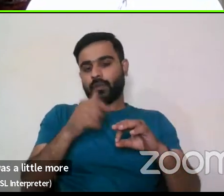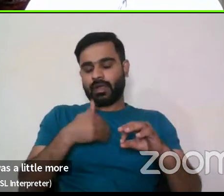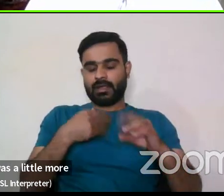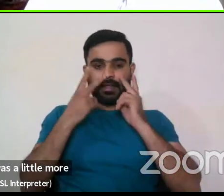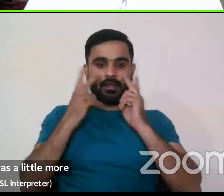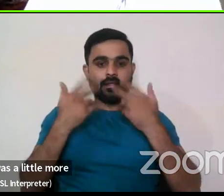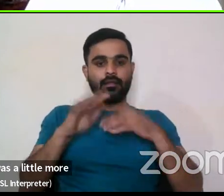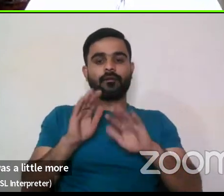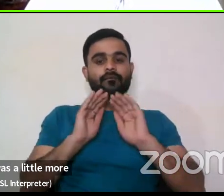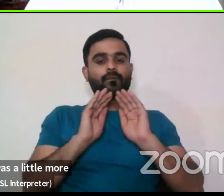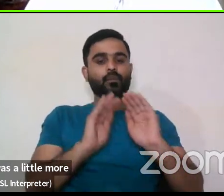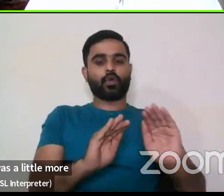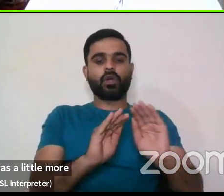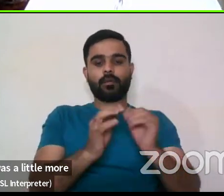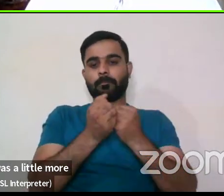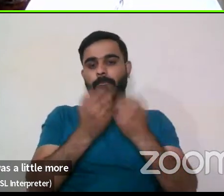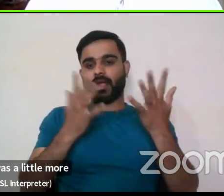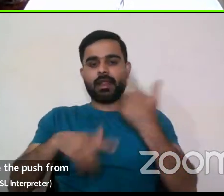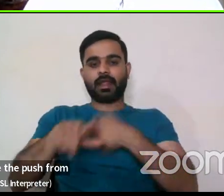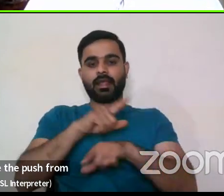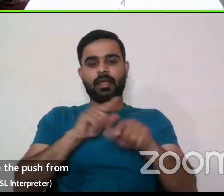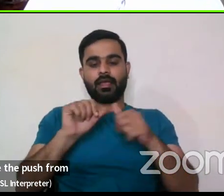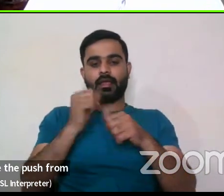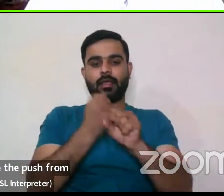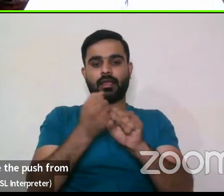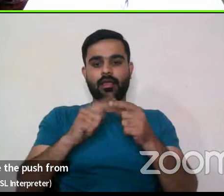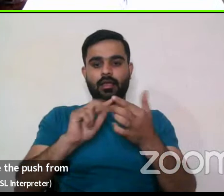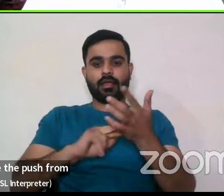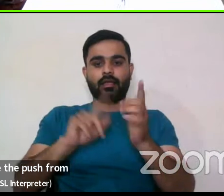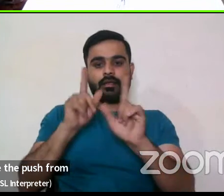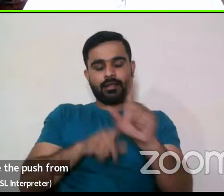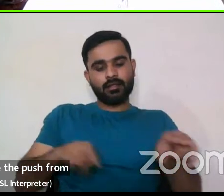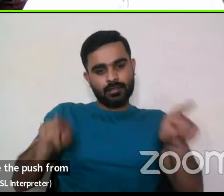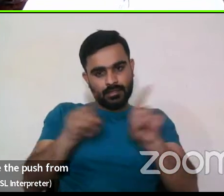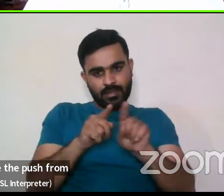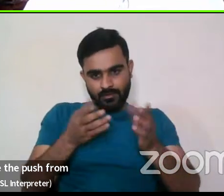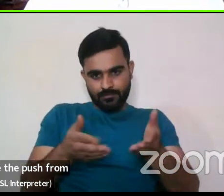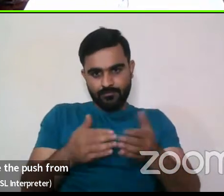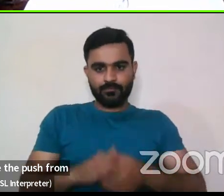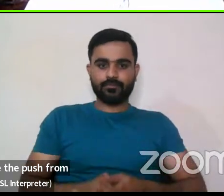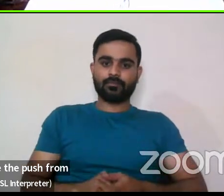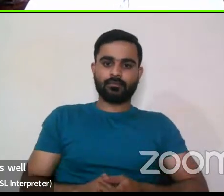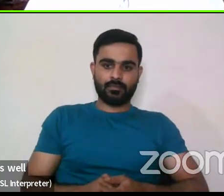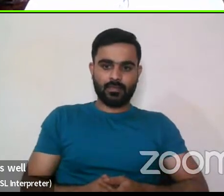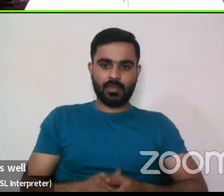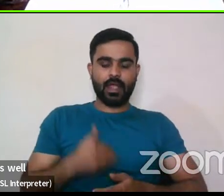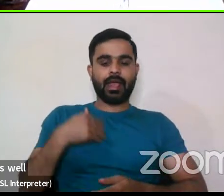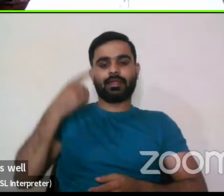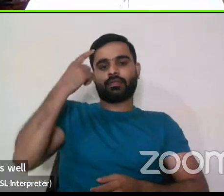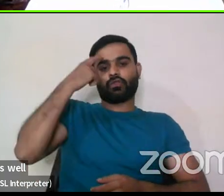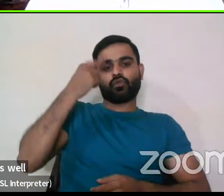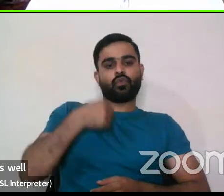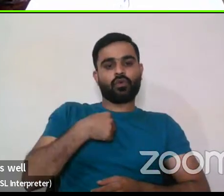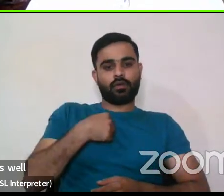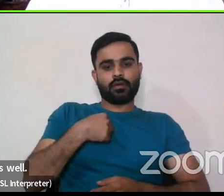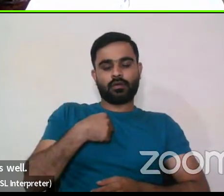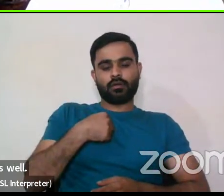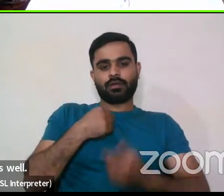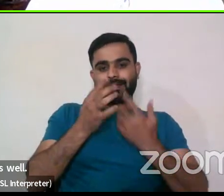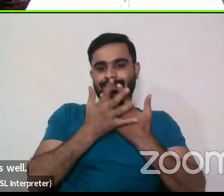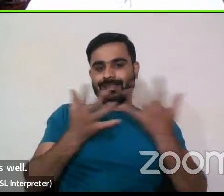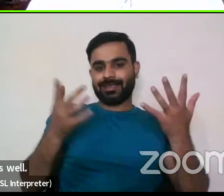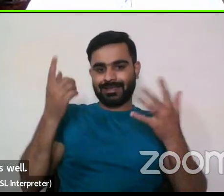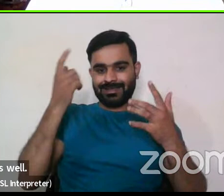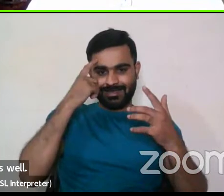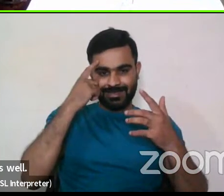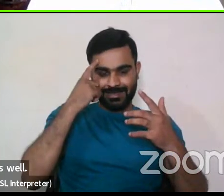the push from multilateral agencies here as well. So I thought, that to think about these kind